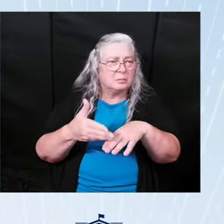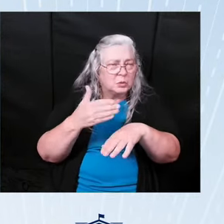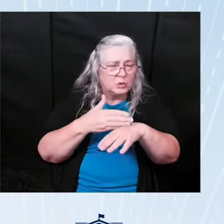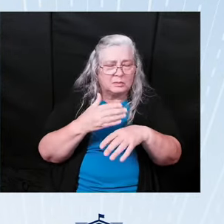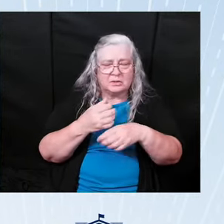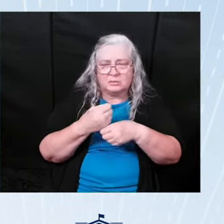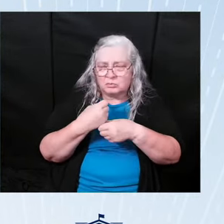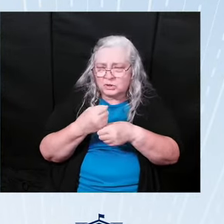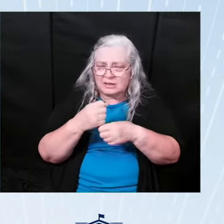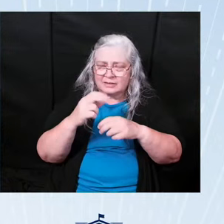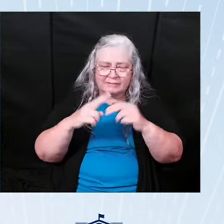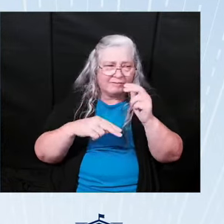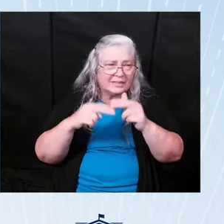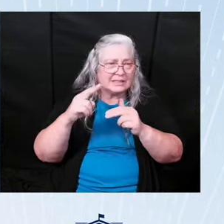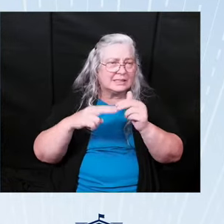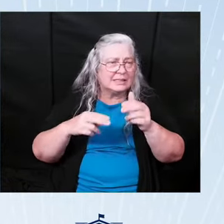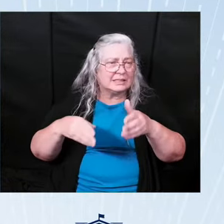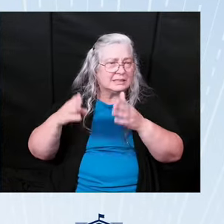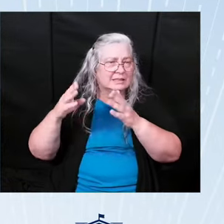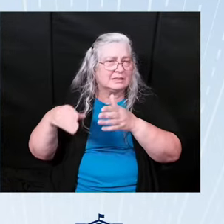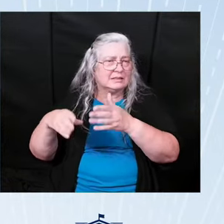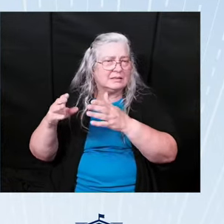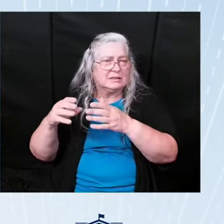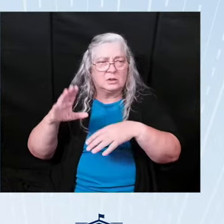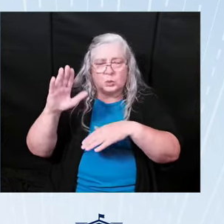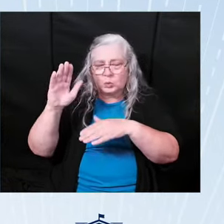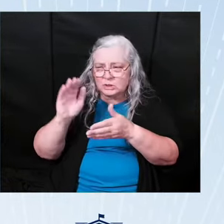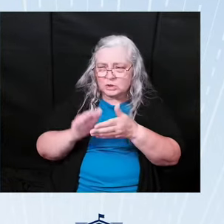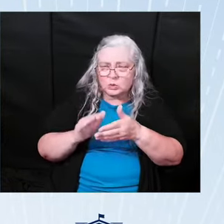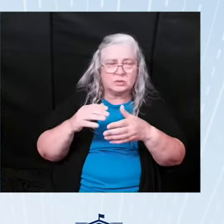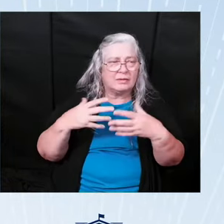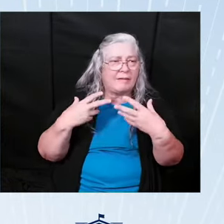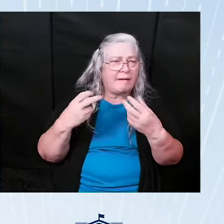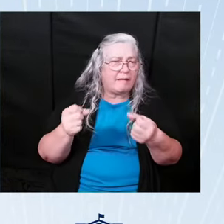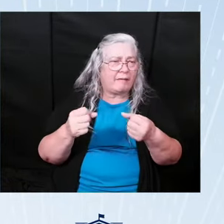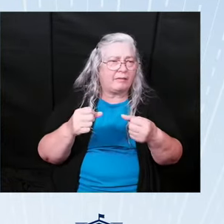and poor air quality conditions.